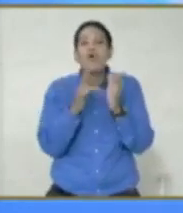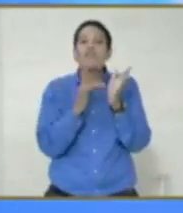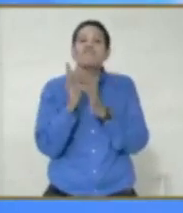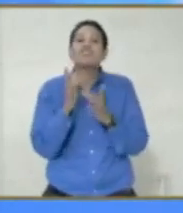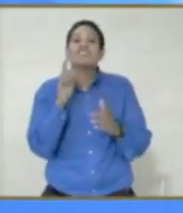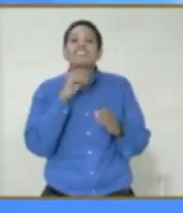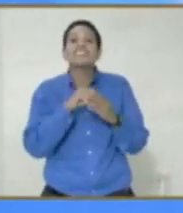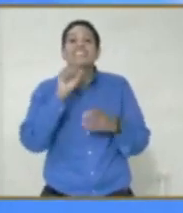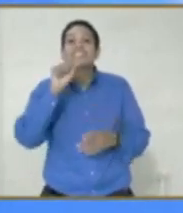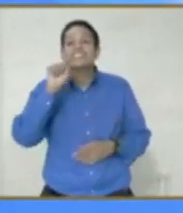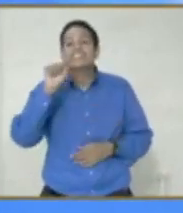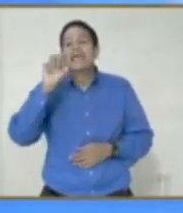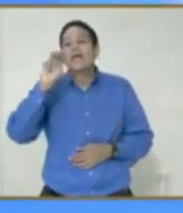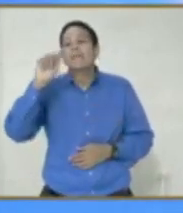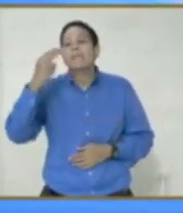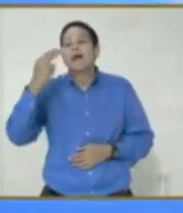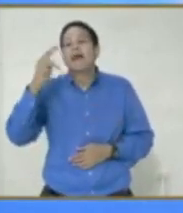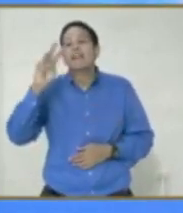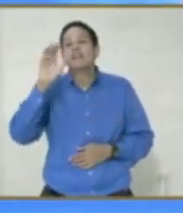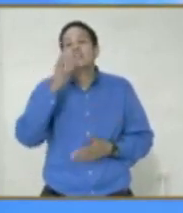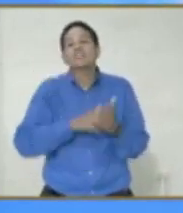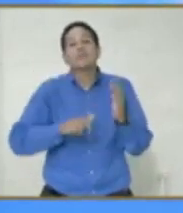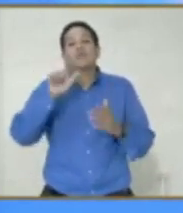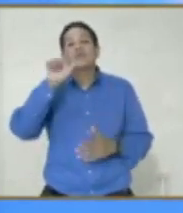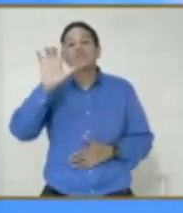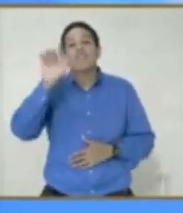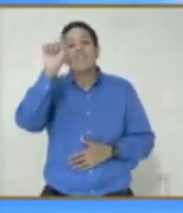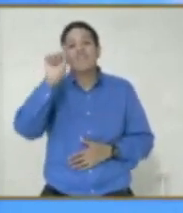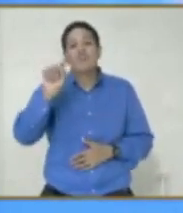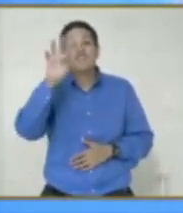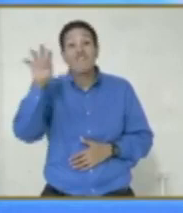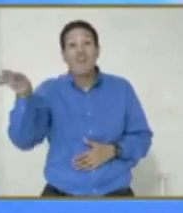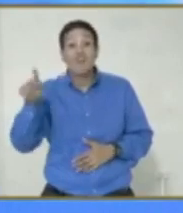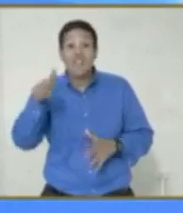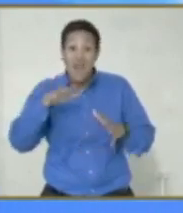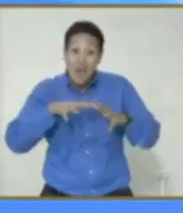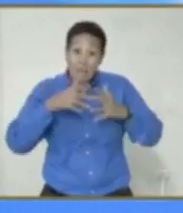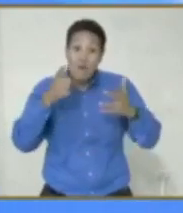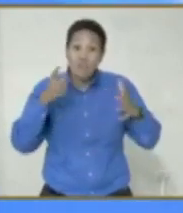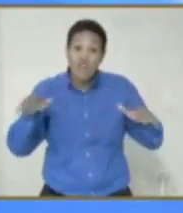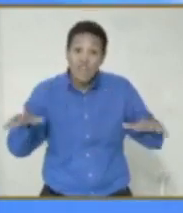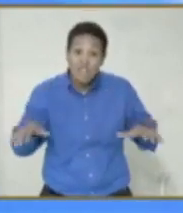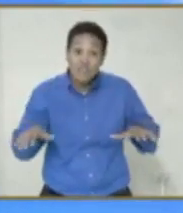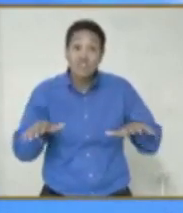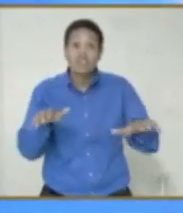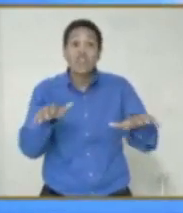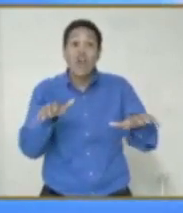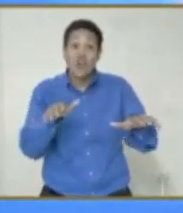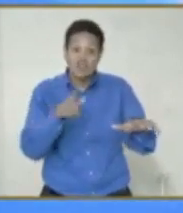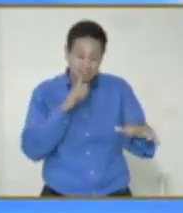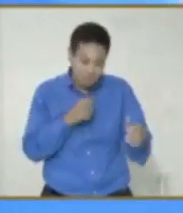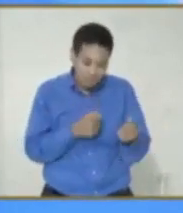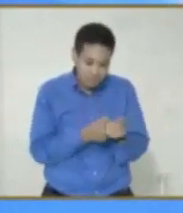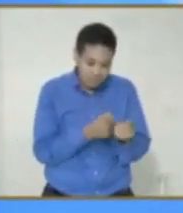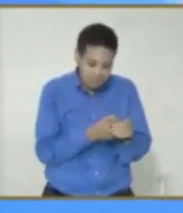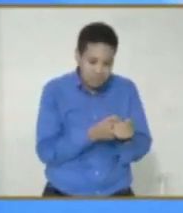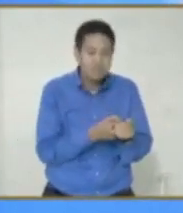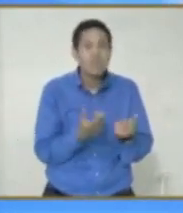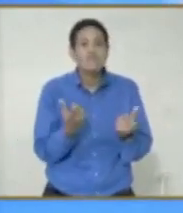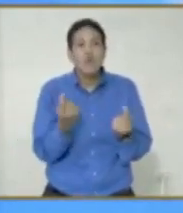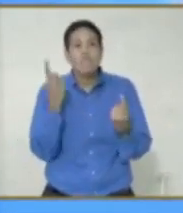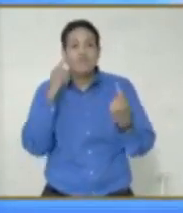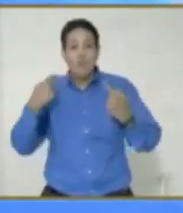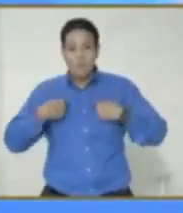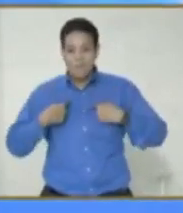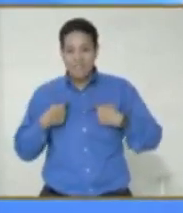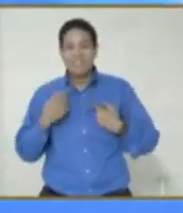in St. Matthew chapter 25, verse 44. In as much as you have done it to one of these little ones, you have done it unto me. And that is what